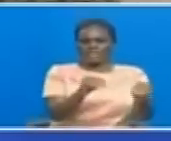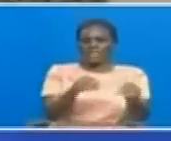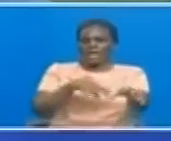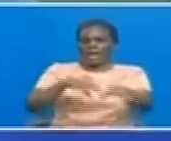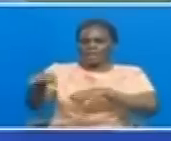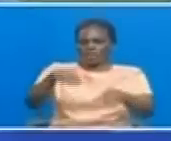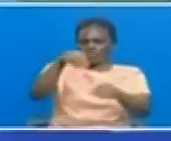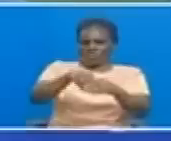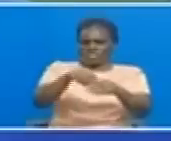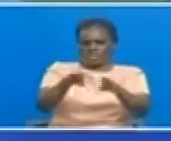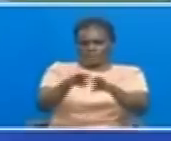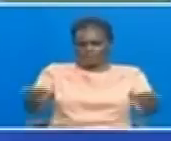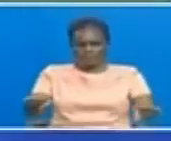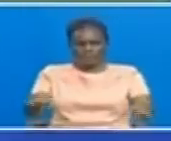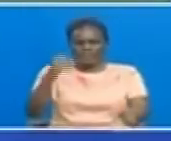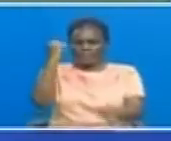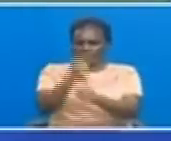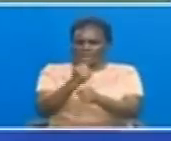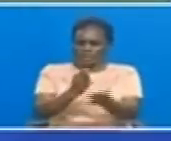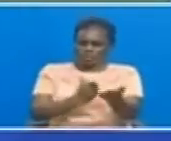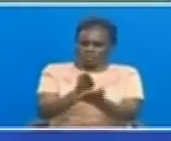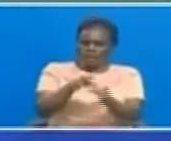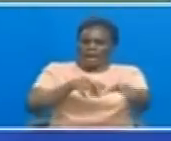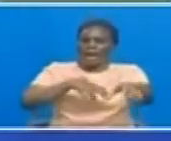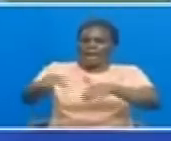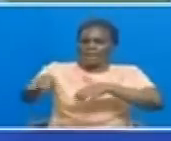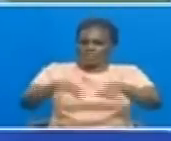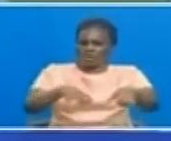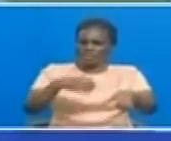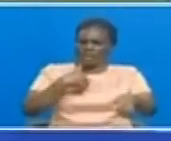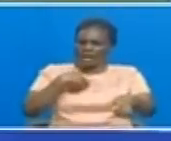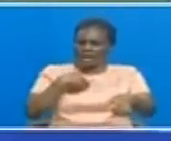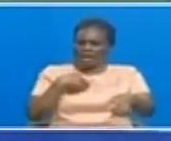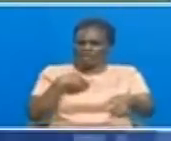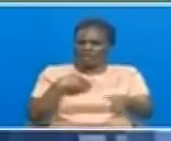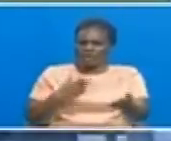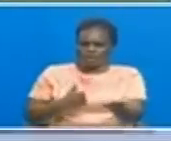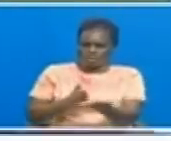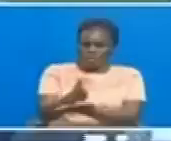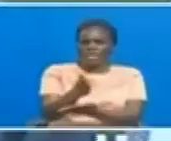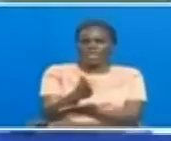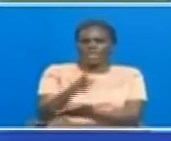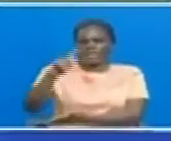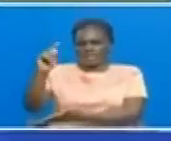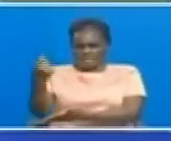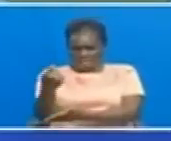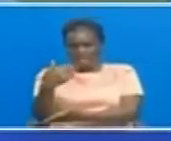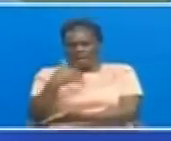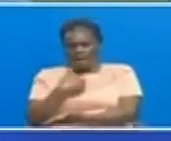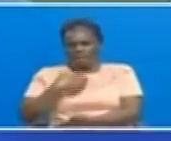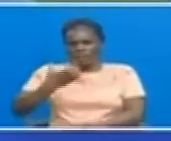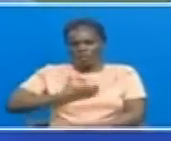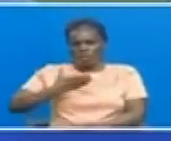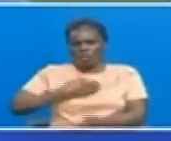the park. We have ensured that animals will have their passage. KWS will still have its own entire